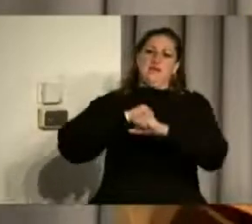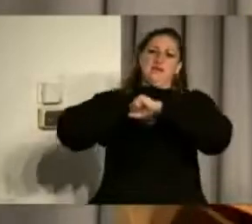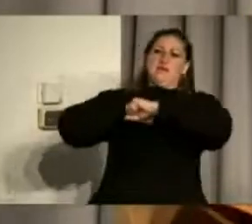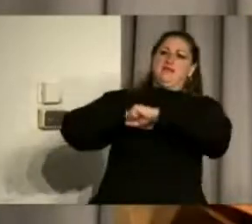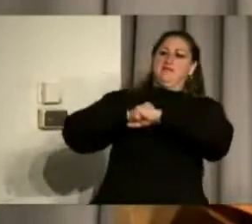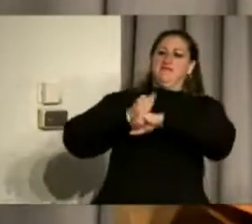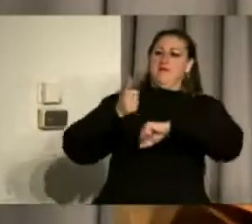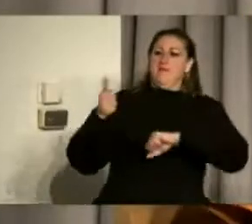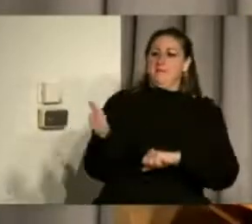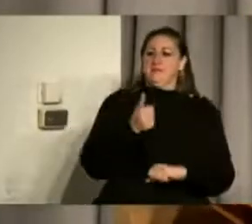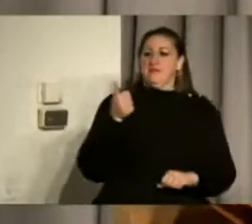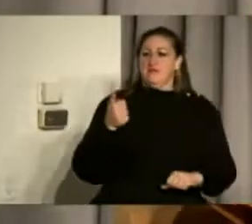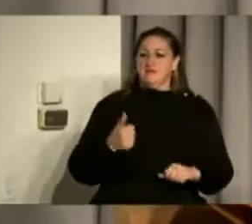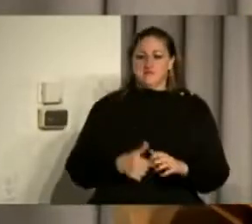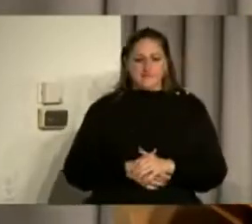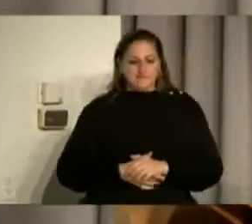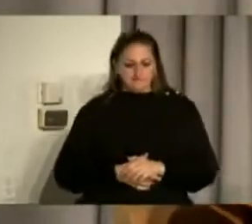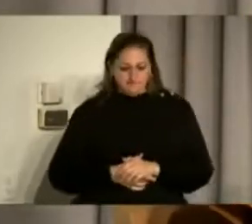themselves.